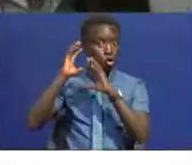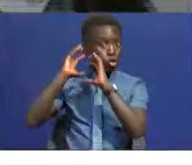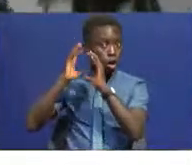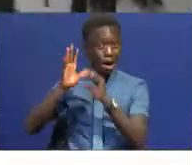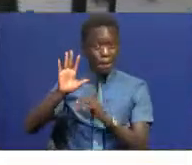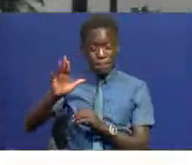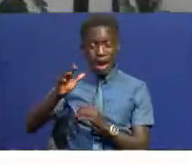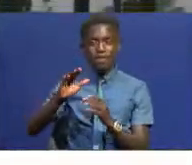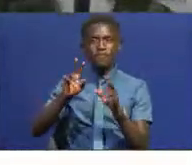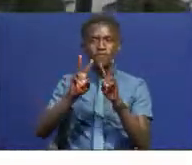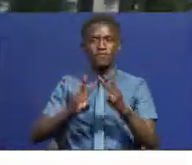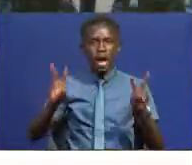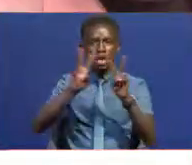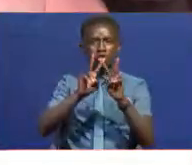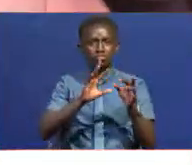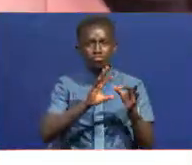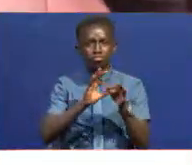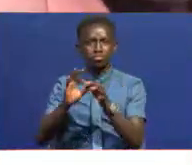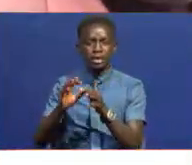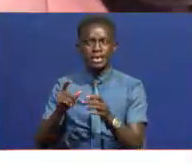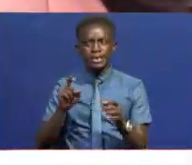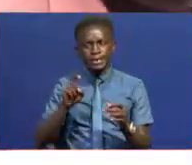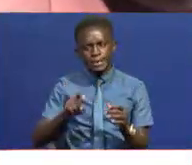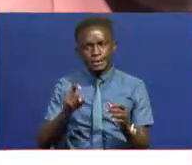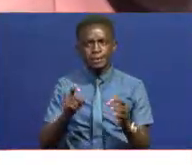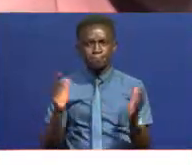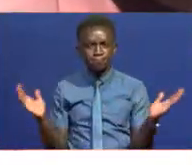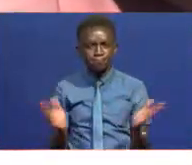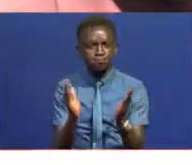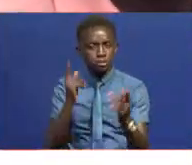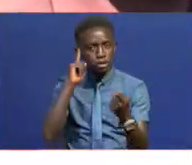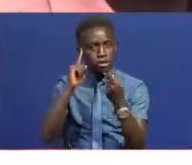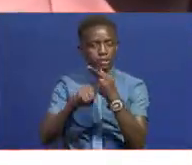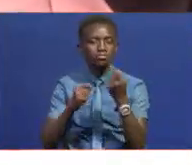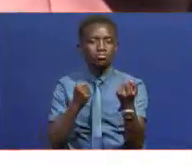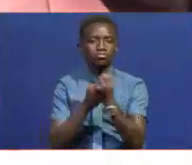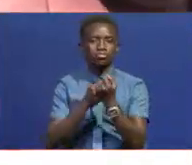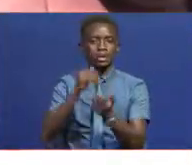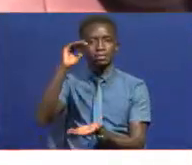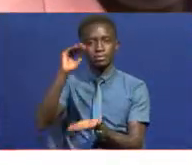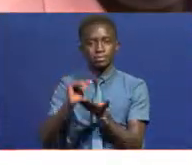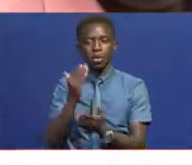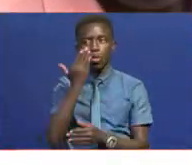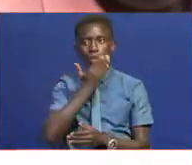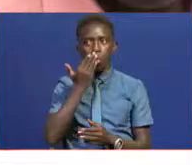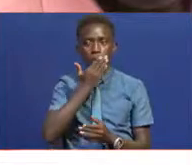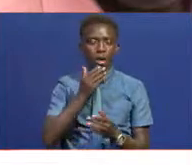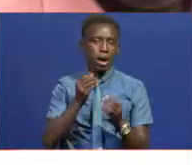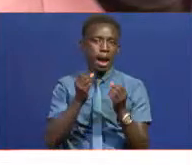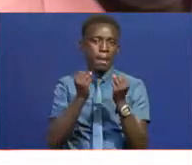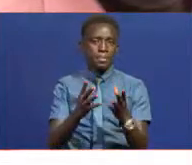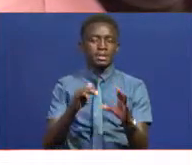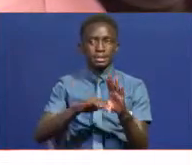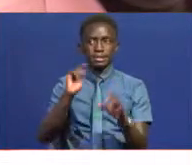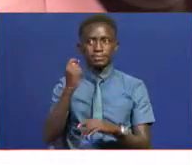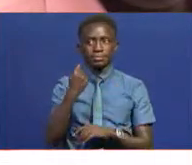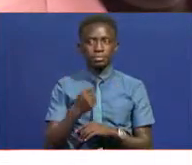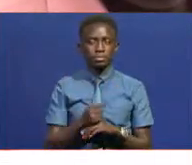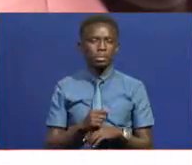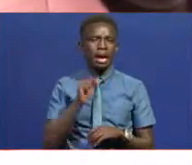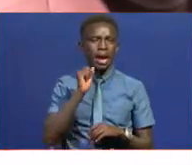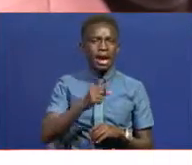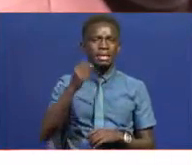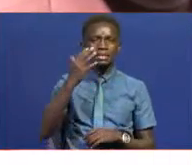budgetary allocation to boost production. Turudishe sunflower, turudishe cotton, turudishe simsim, turudishe cassava. Ili hizi